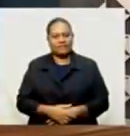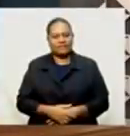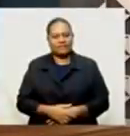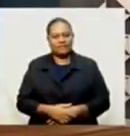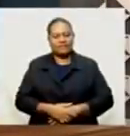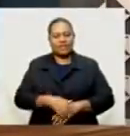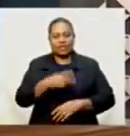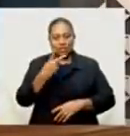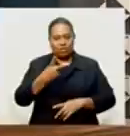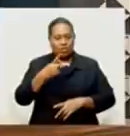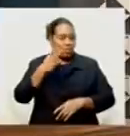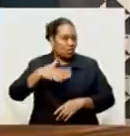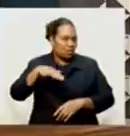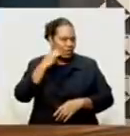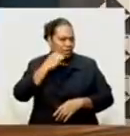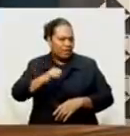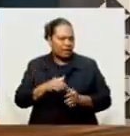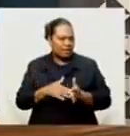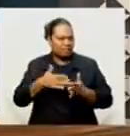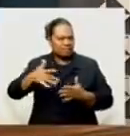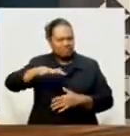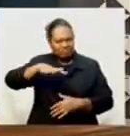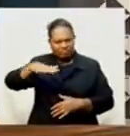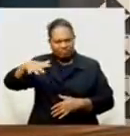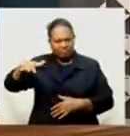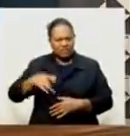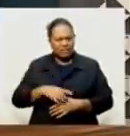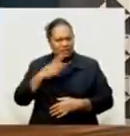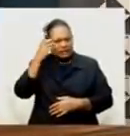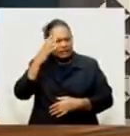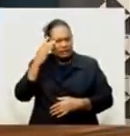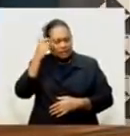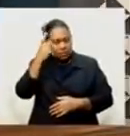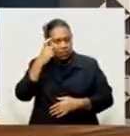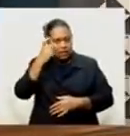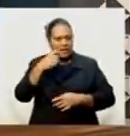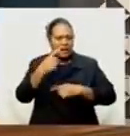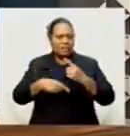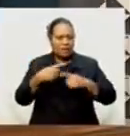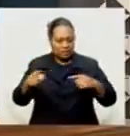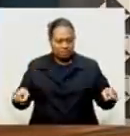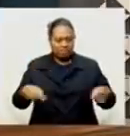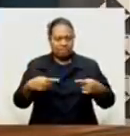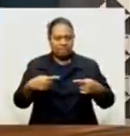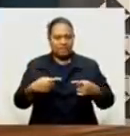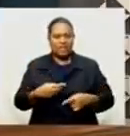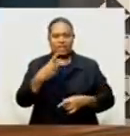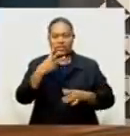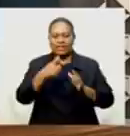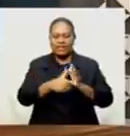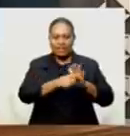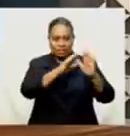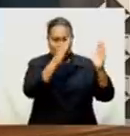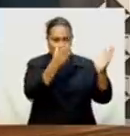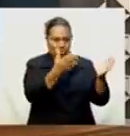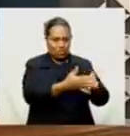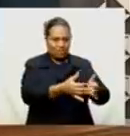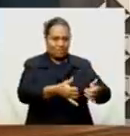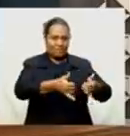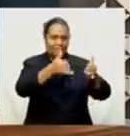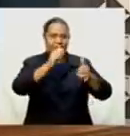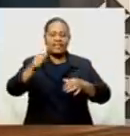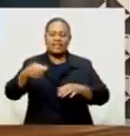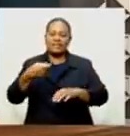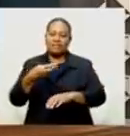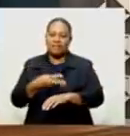Two All Blacks greats are concerned whether the Flying Fijians are going to be competitive against the 3-time world champions next month.